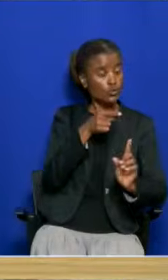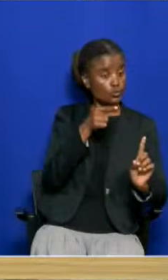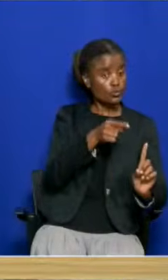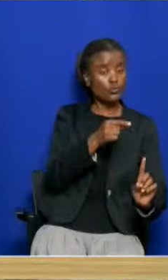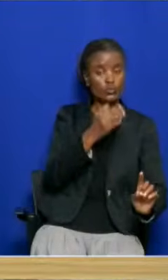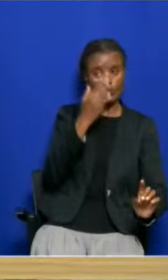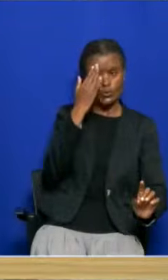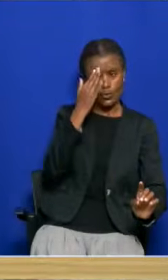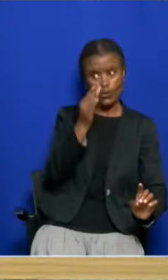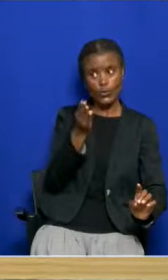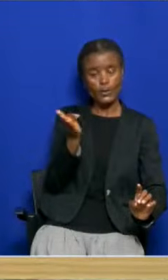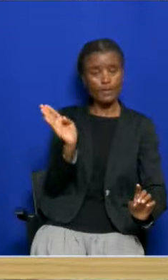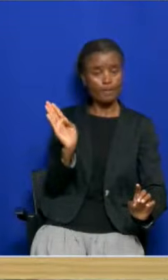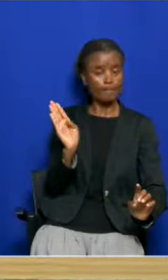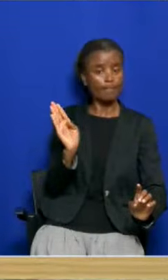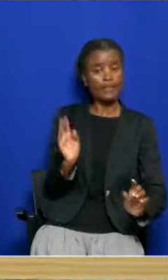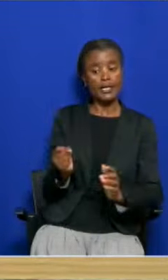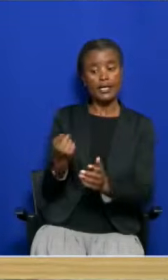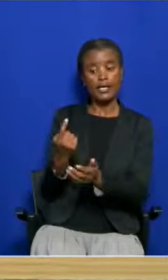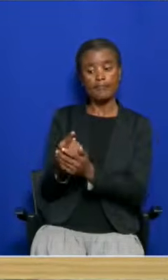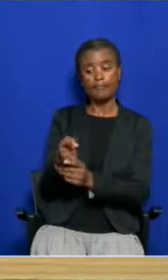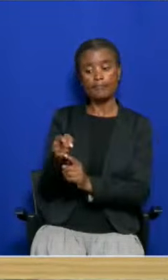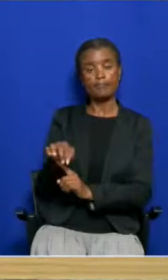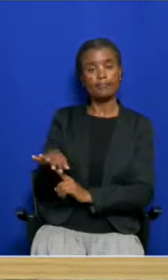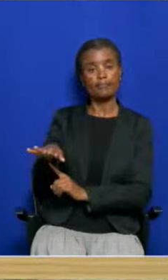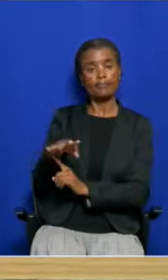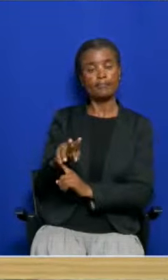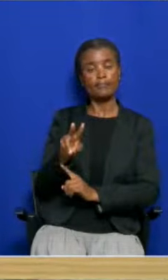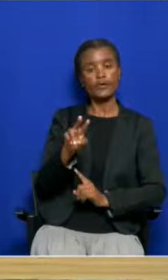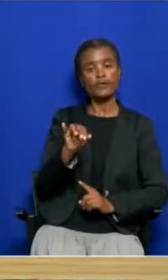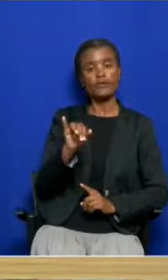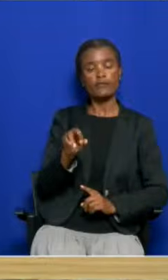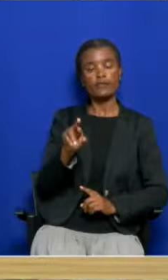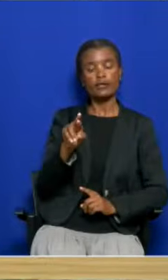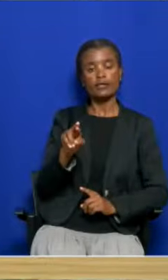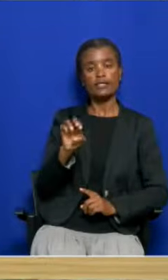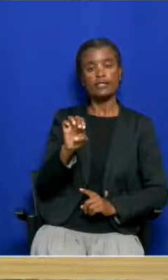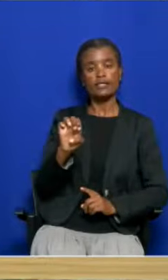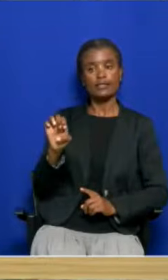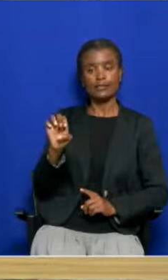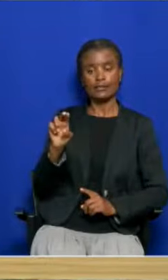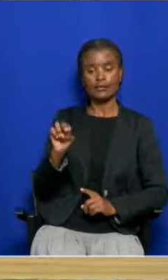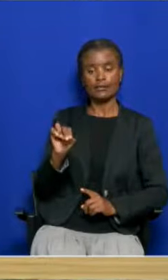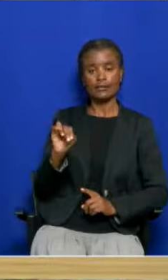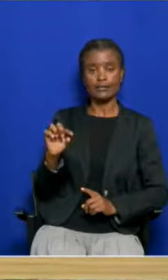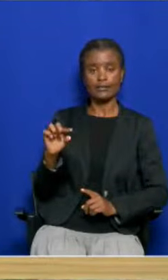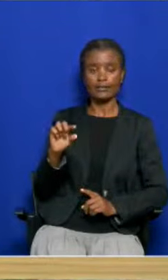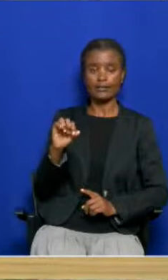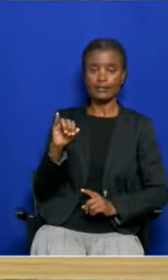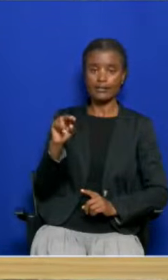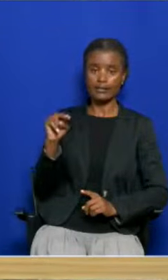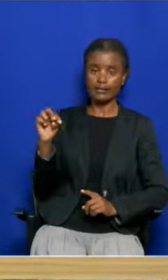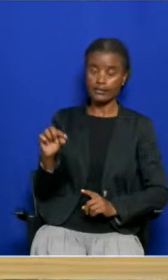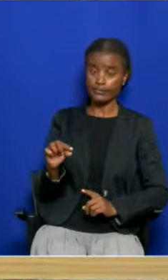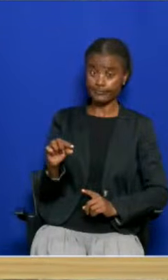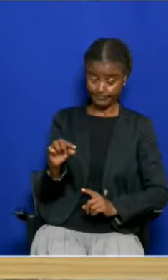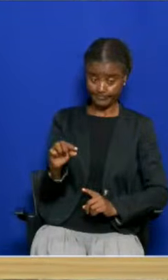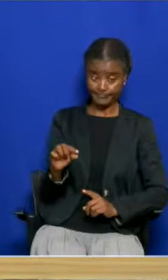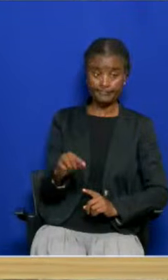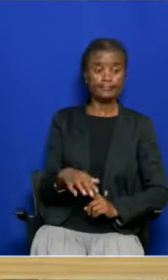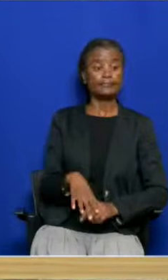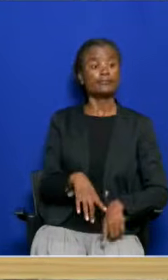in Vereeniging. Then Mkhwanazi, okay, Mr. Mkhwanazi said to me,